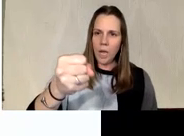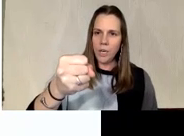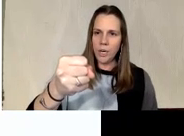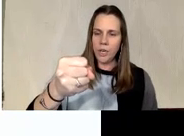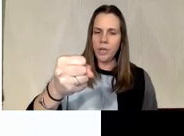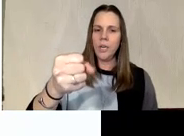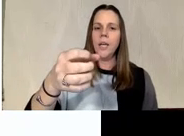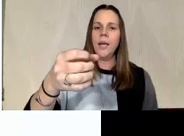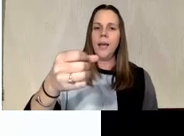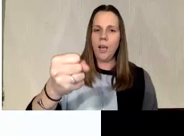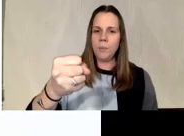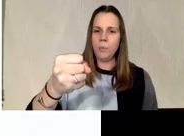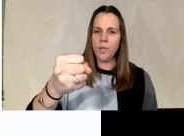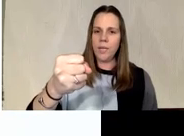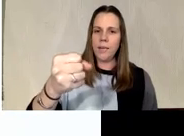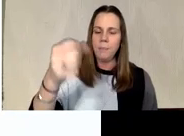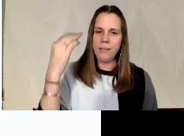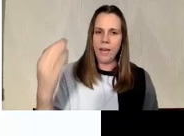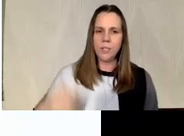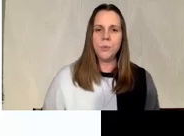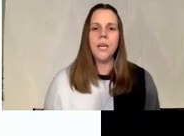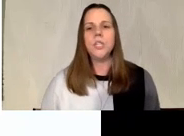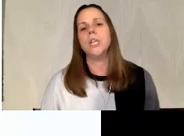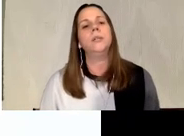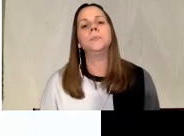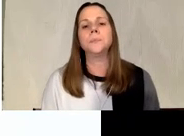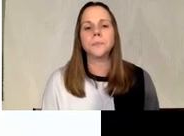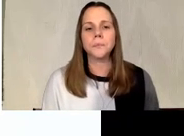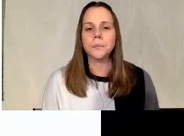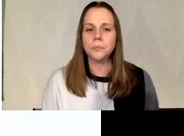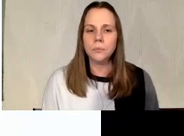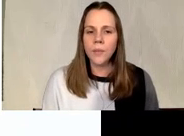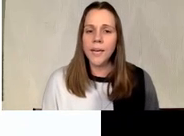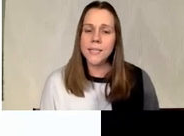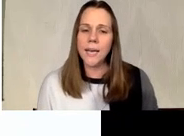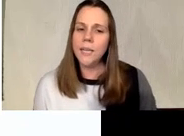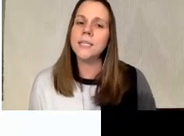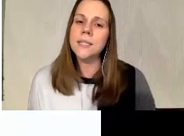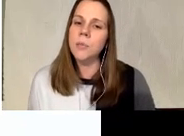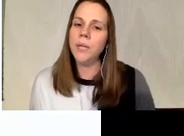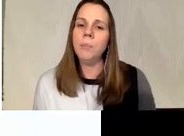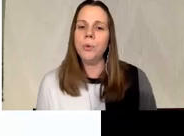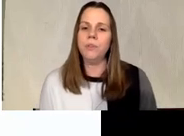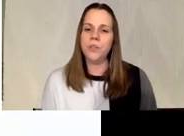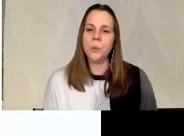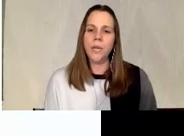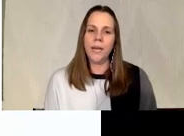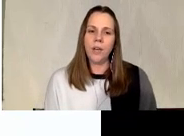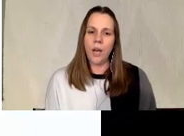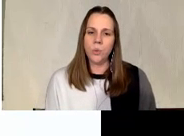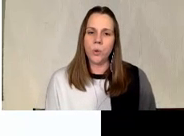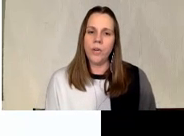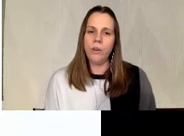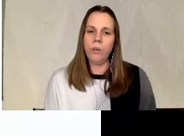bit longer and help them really make that association. Signs stimulate both the visual